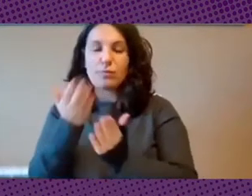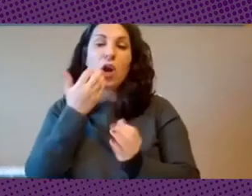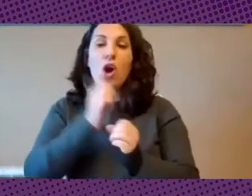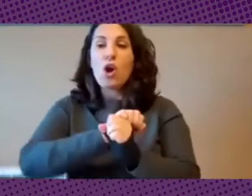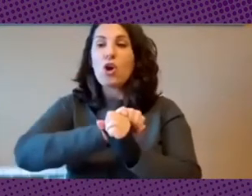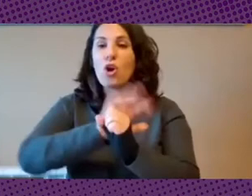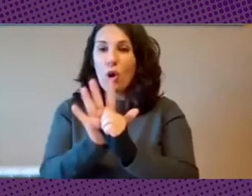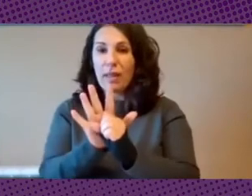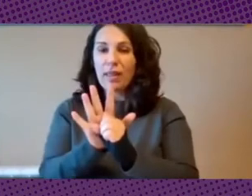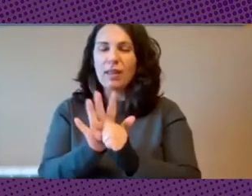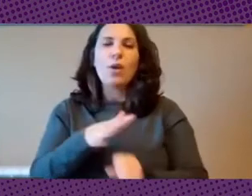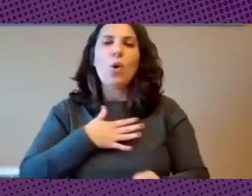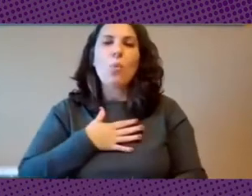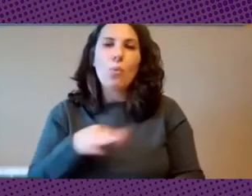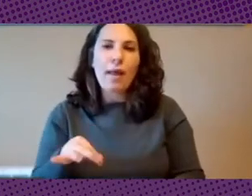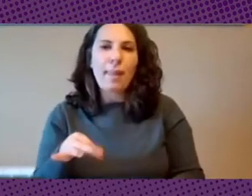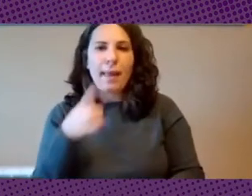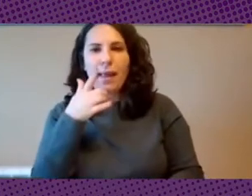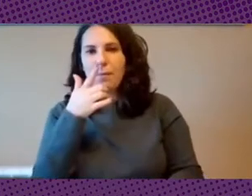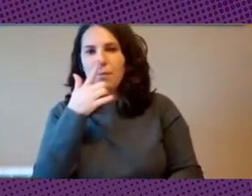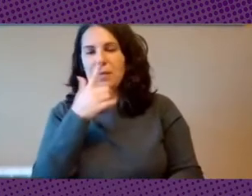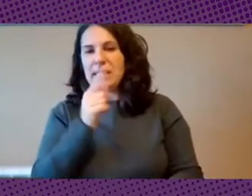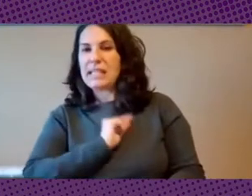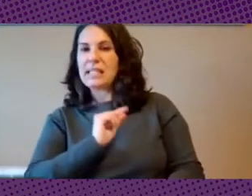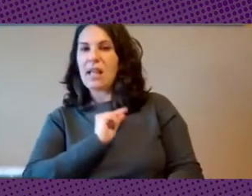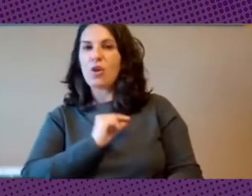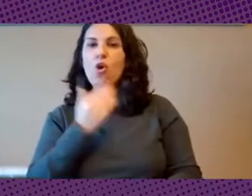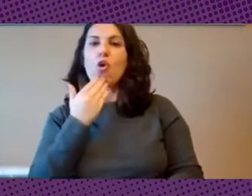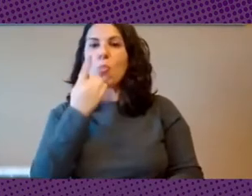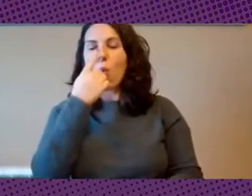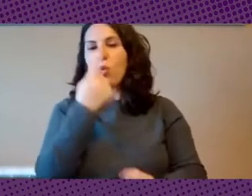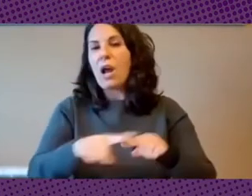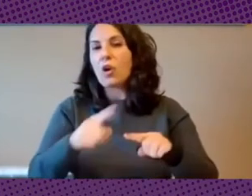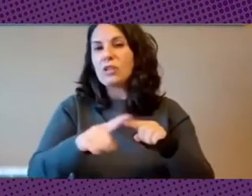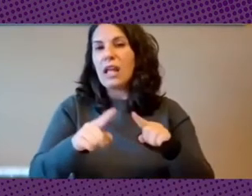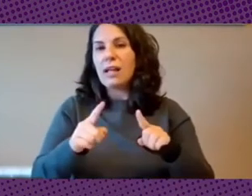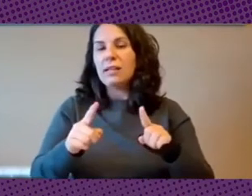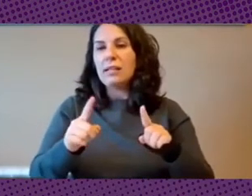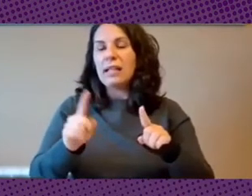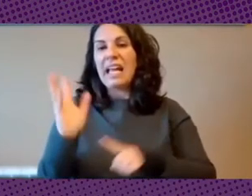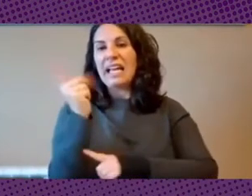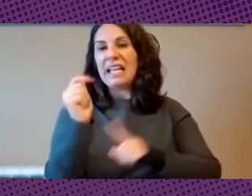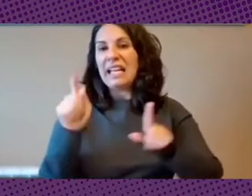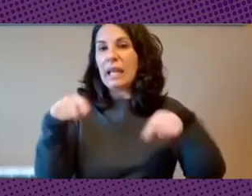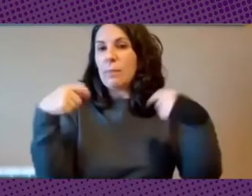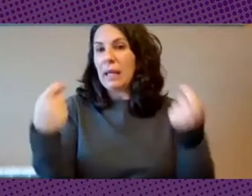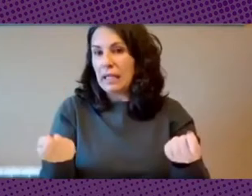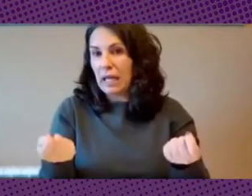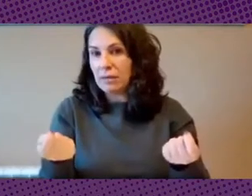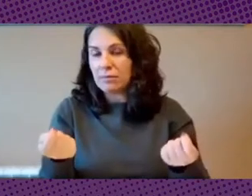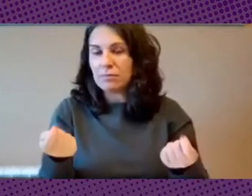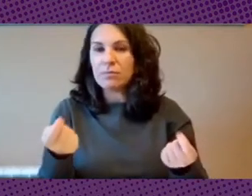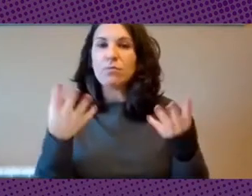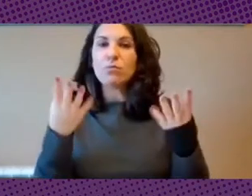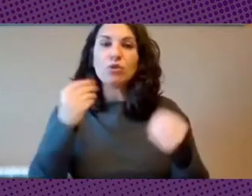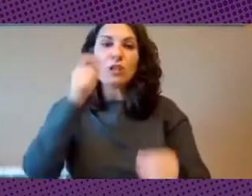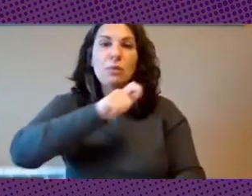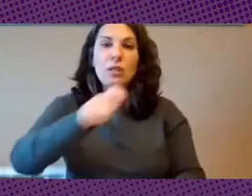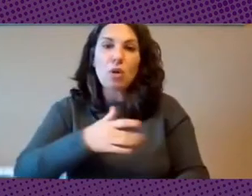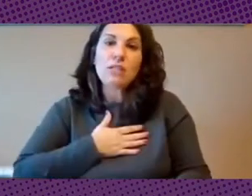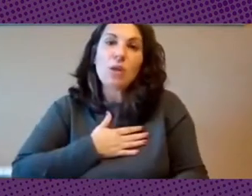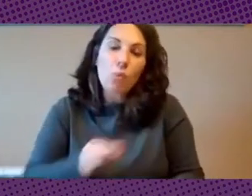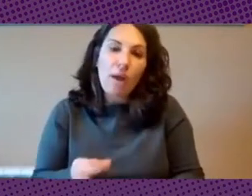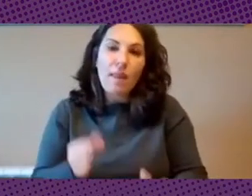people cannot use highways or the fact that people cannot use private schools and they don't generate